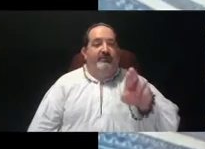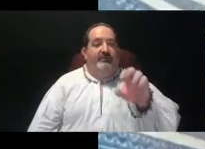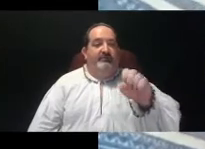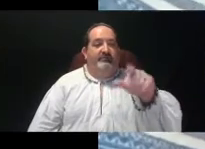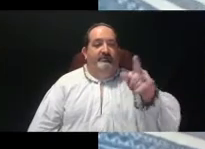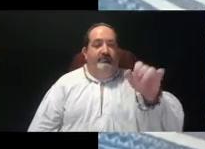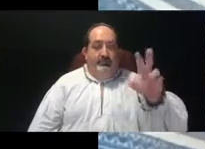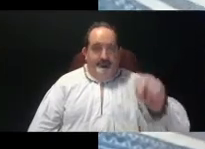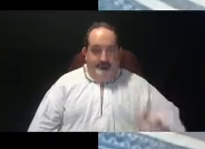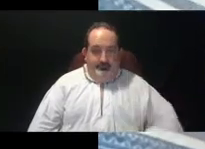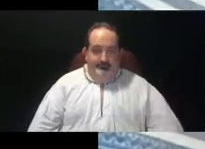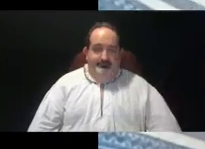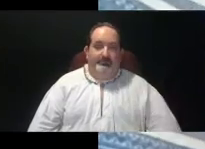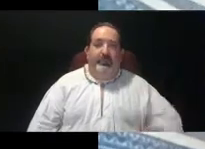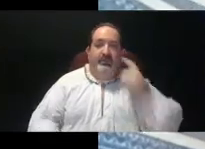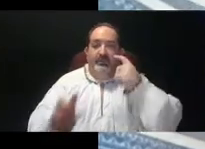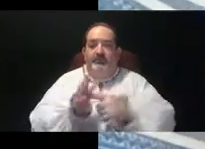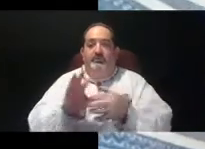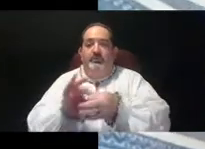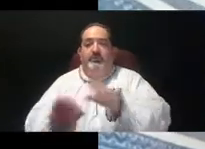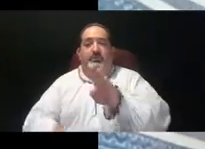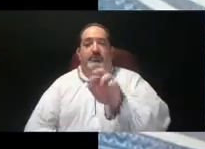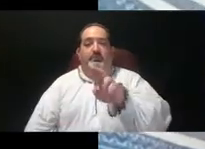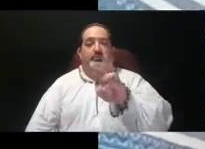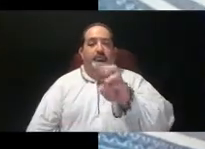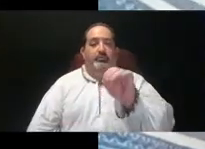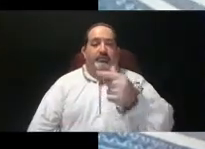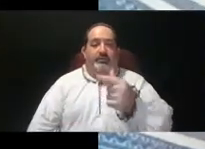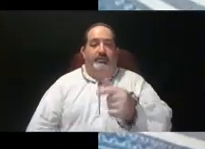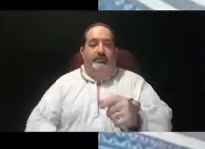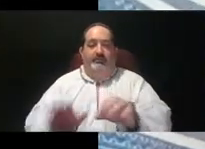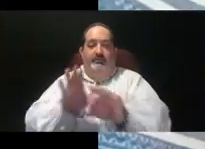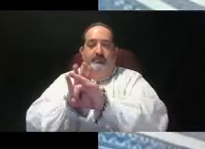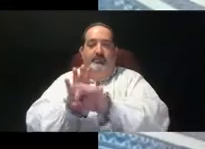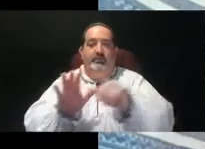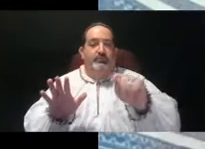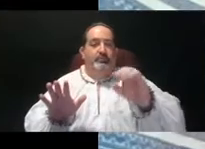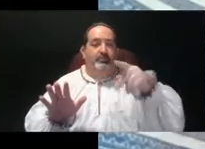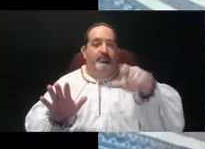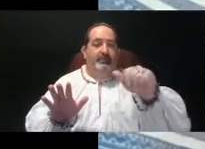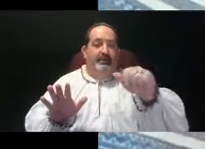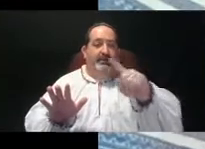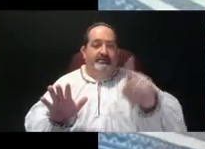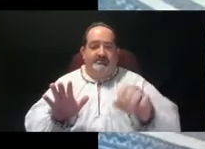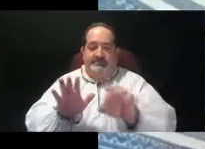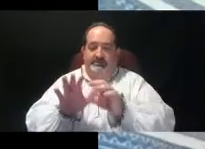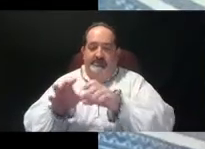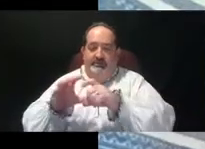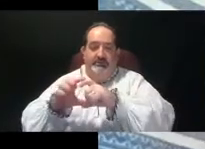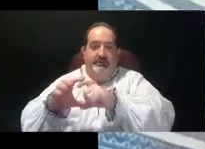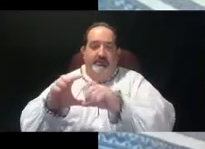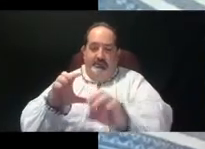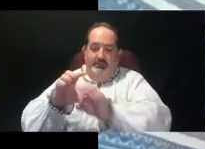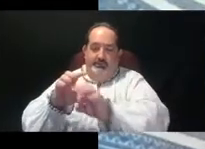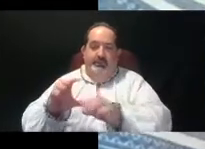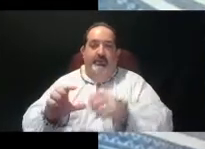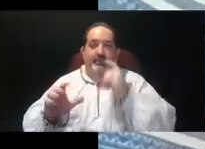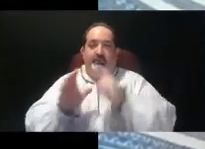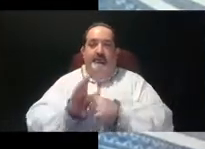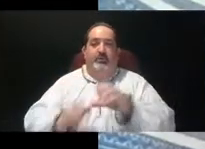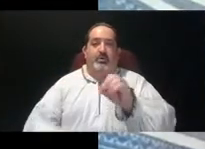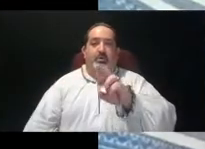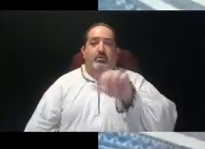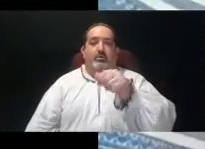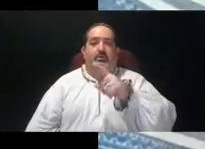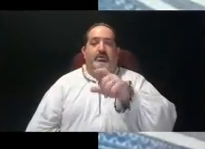In recognition of accomplishment in brewing, we have placed a topaz upon the medallion, and hereby recognize Oregon